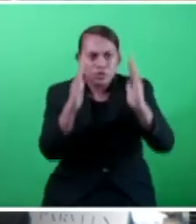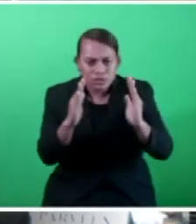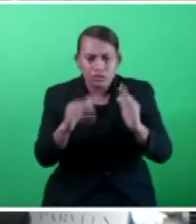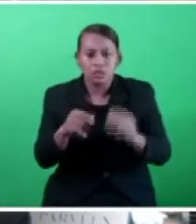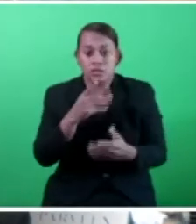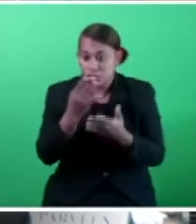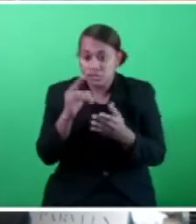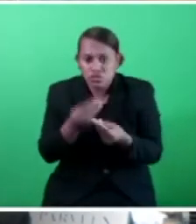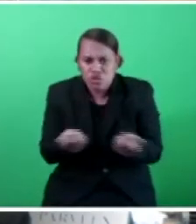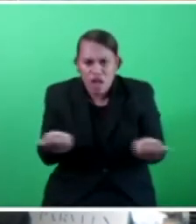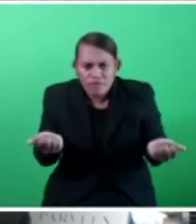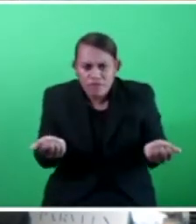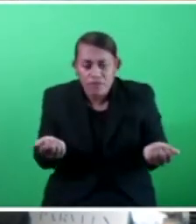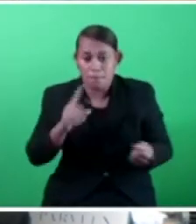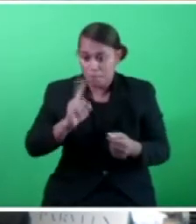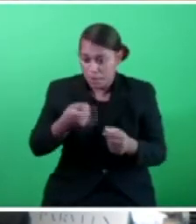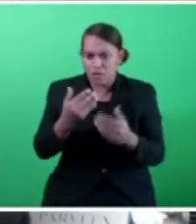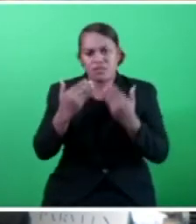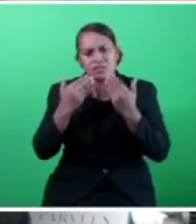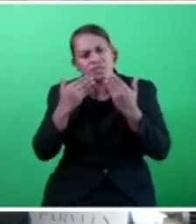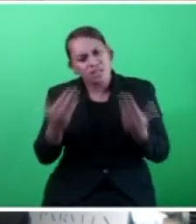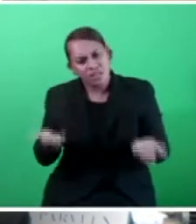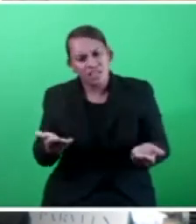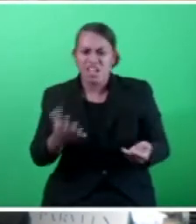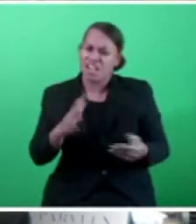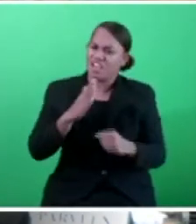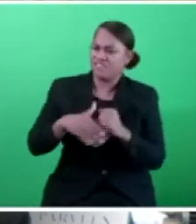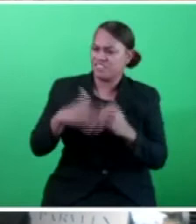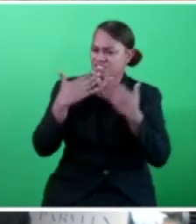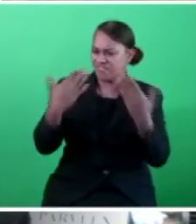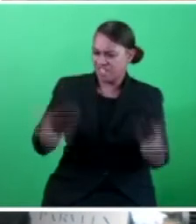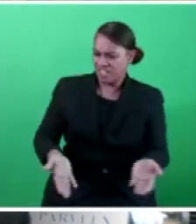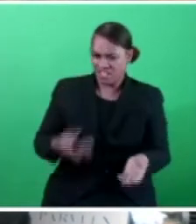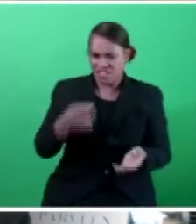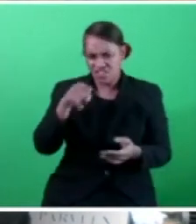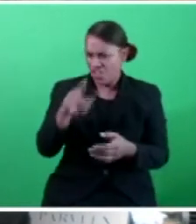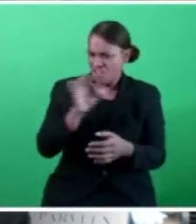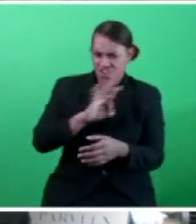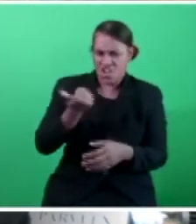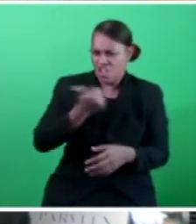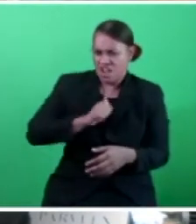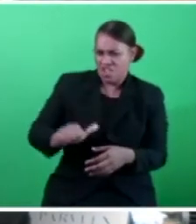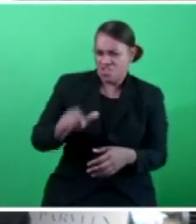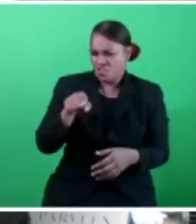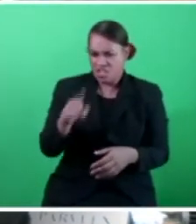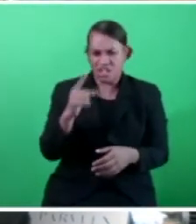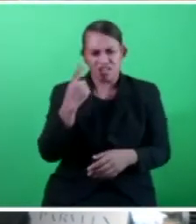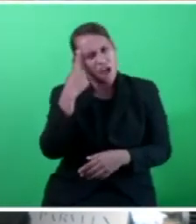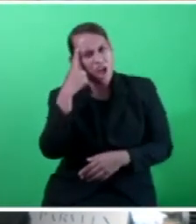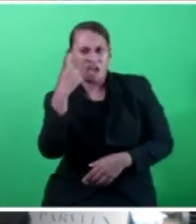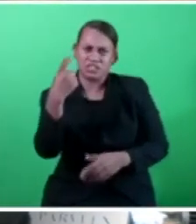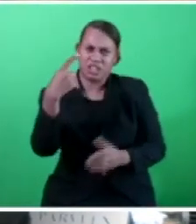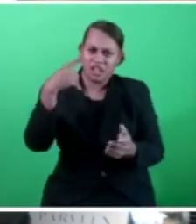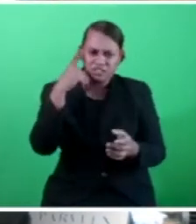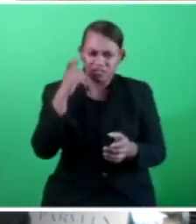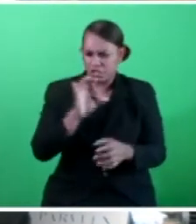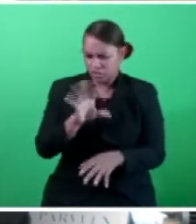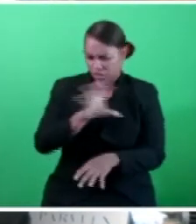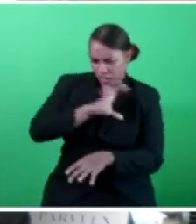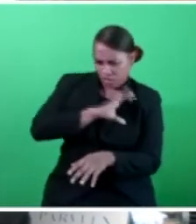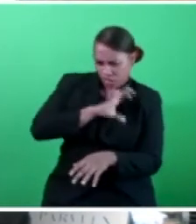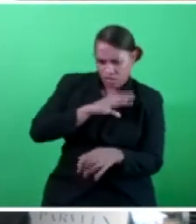idea is appalling. We will never allow a misplaced, ignorant fear to jeopardize the life of a